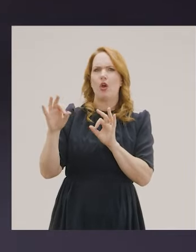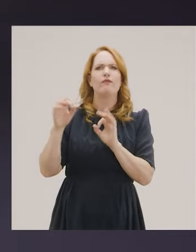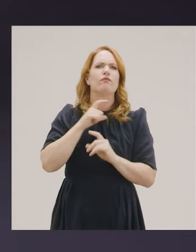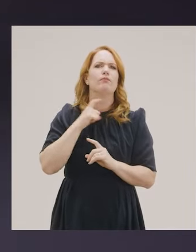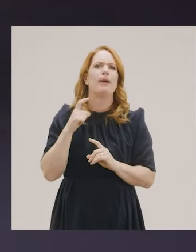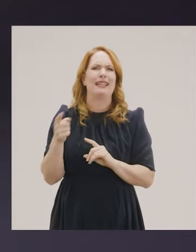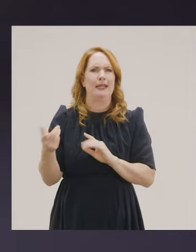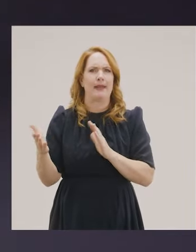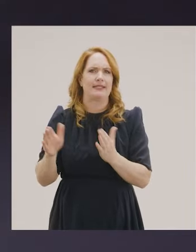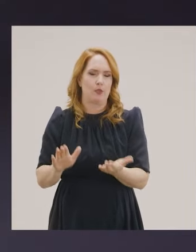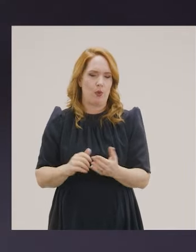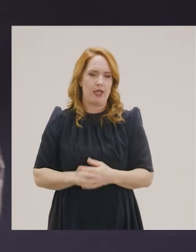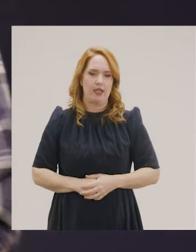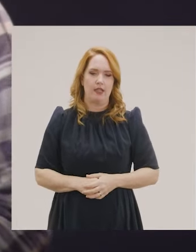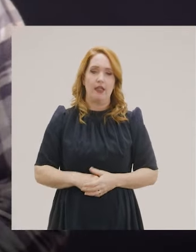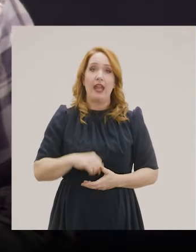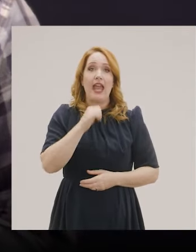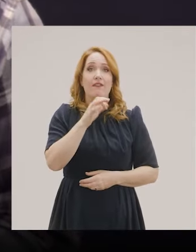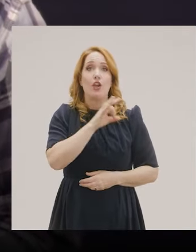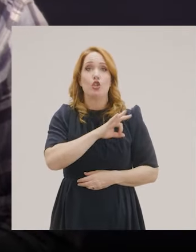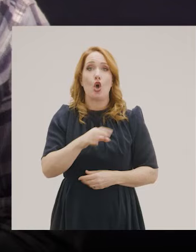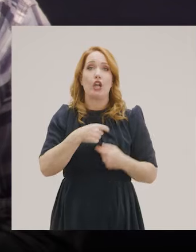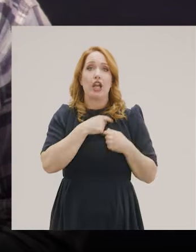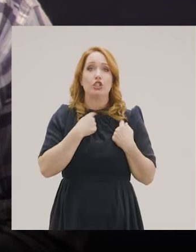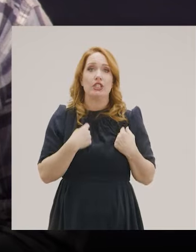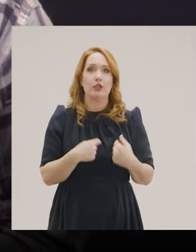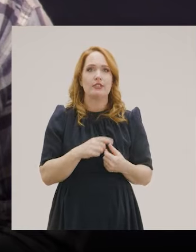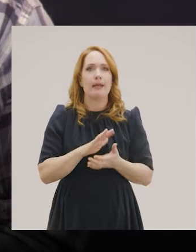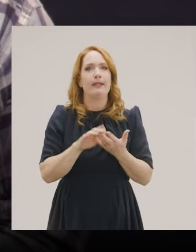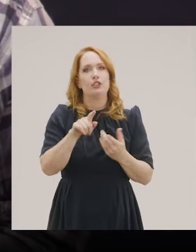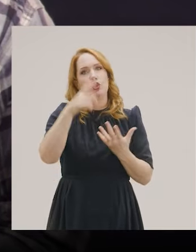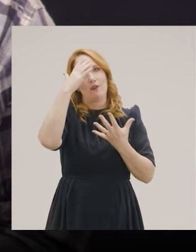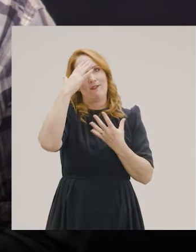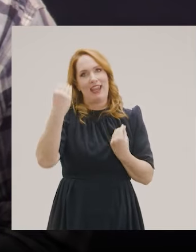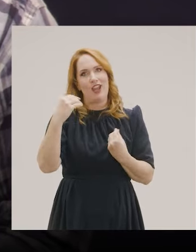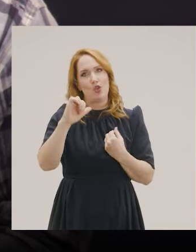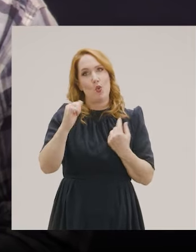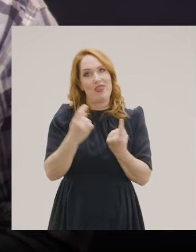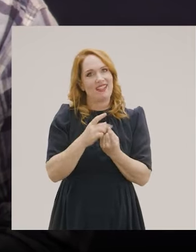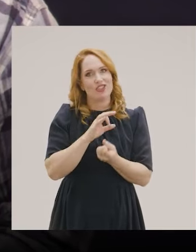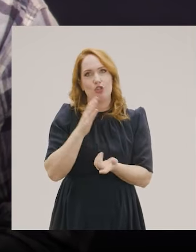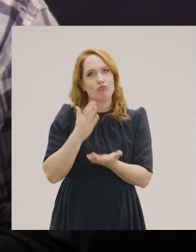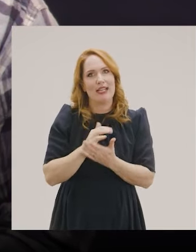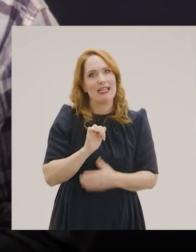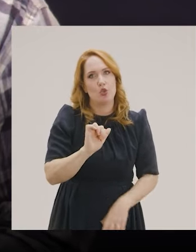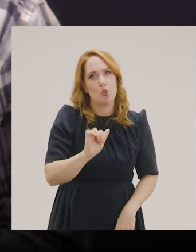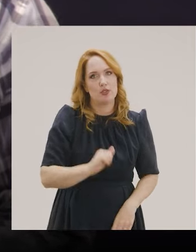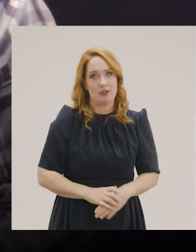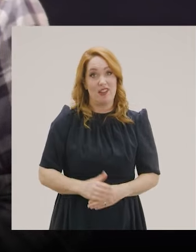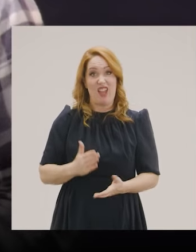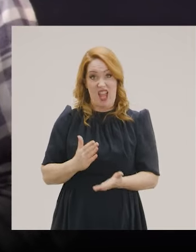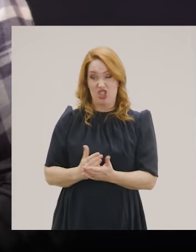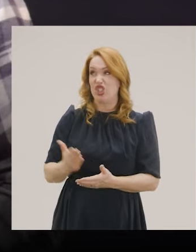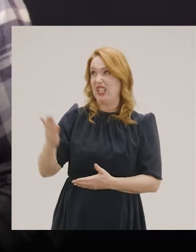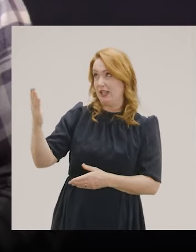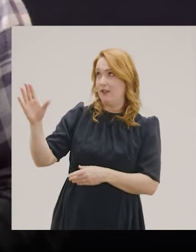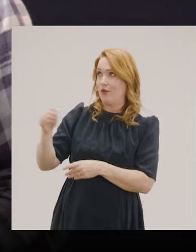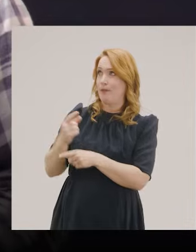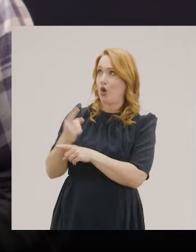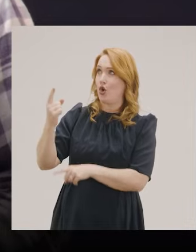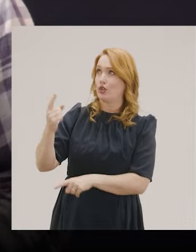wonderful pastor who passed away recently, said this, a lack of generosity refuses to acknowledge that your assets are not really yours,